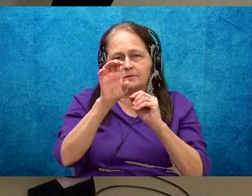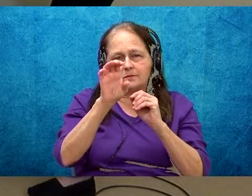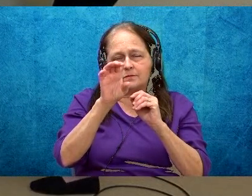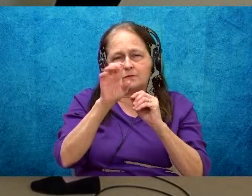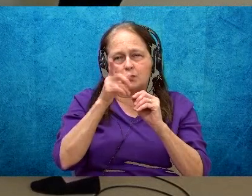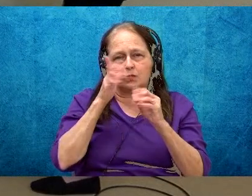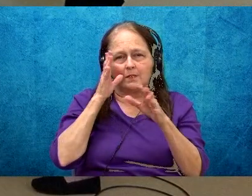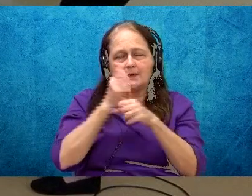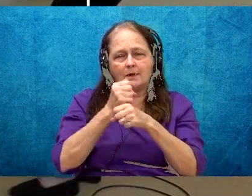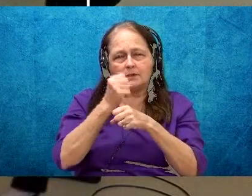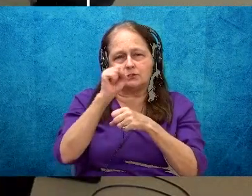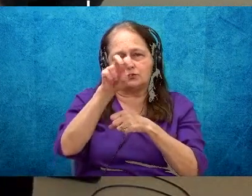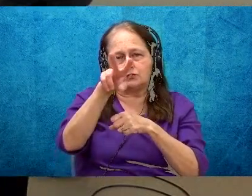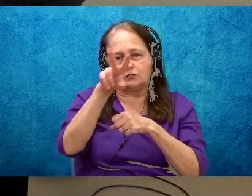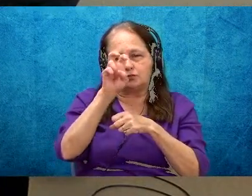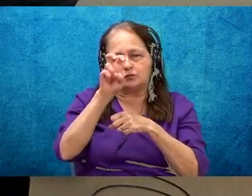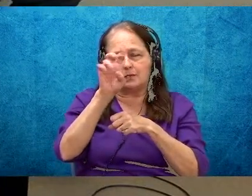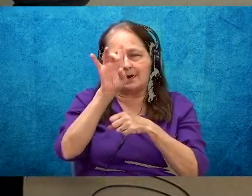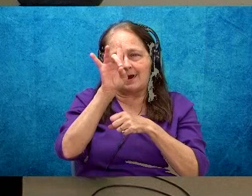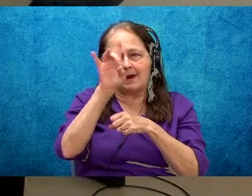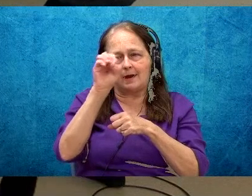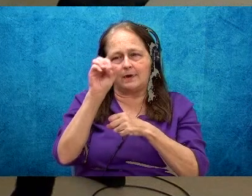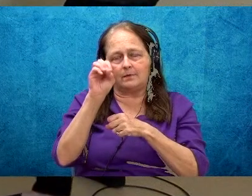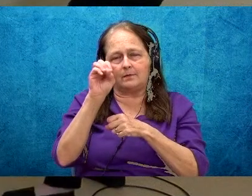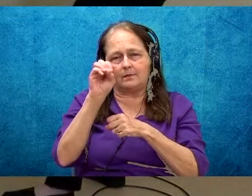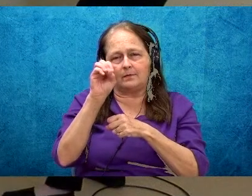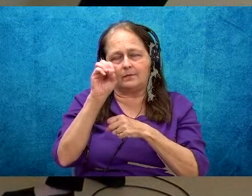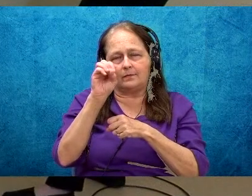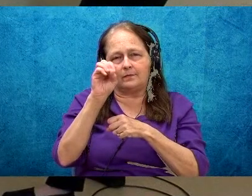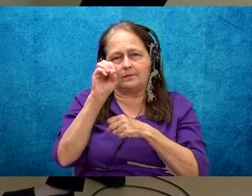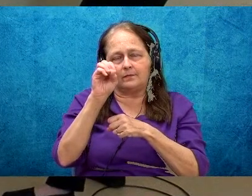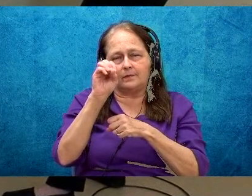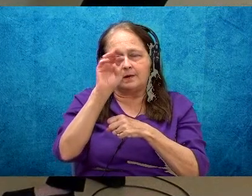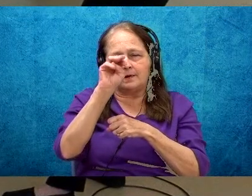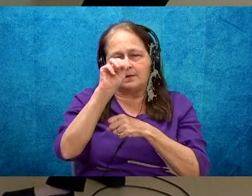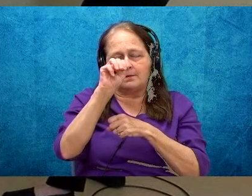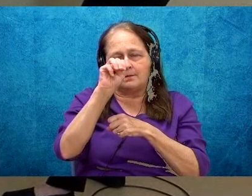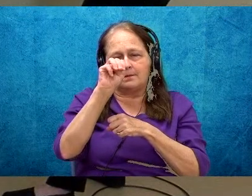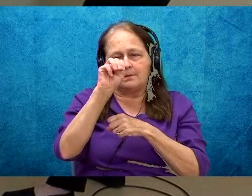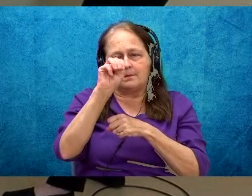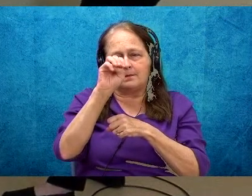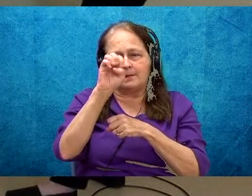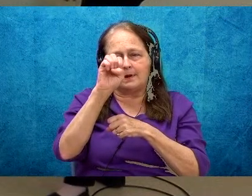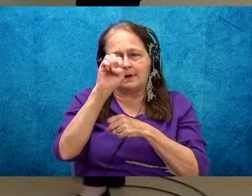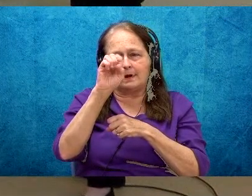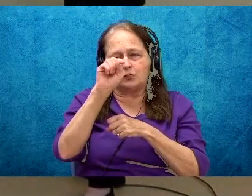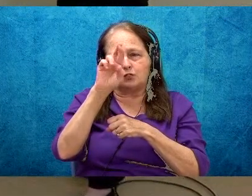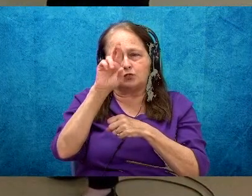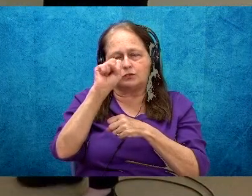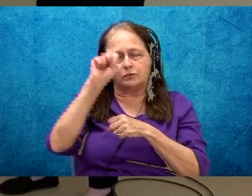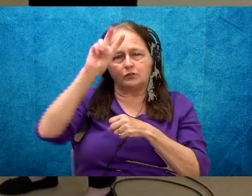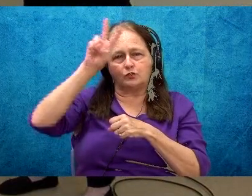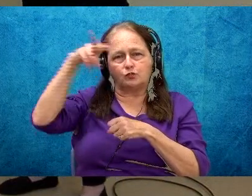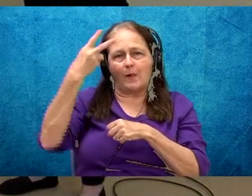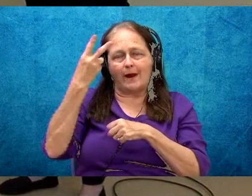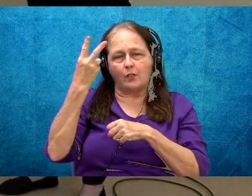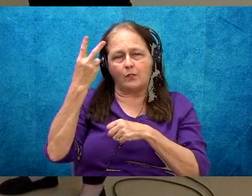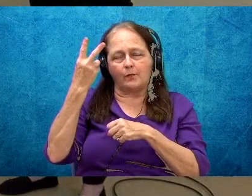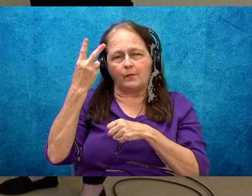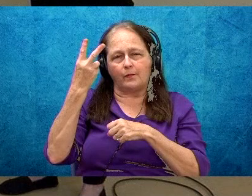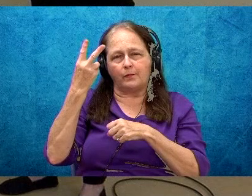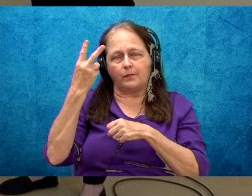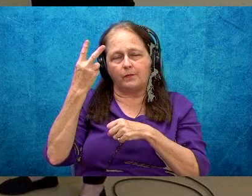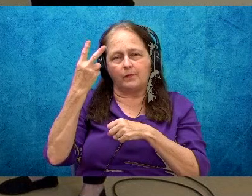and you get 280 meters squared. And your unit is always done